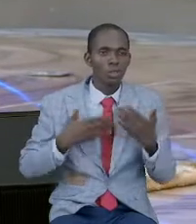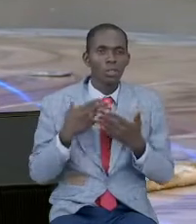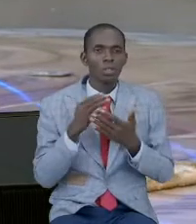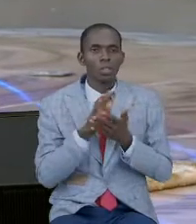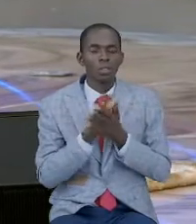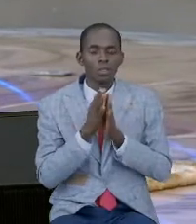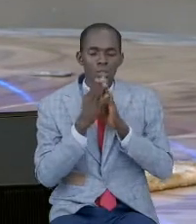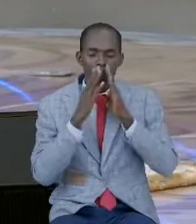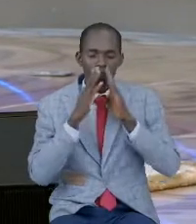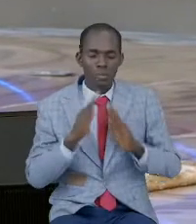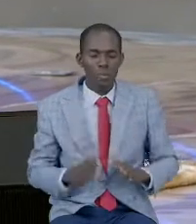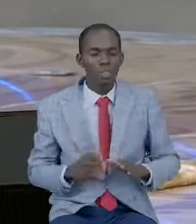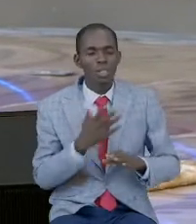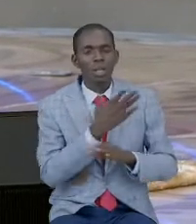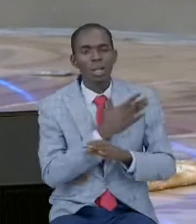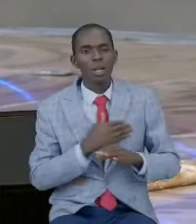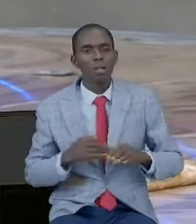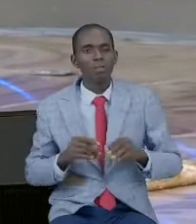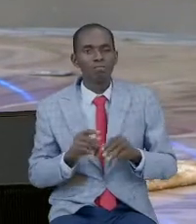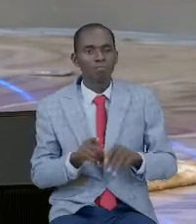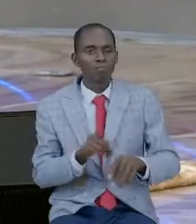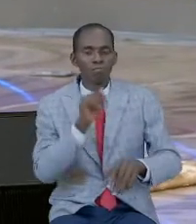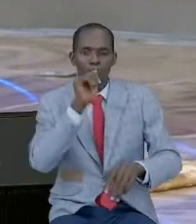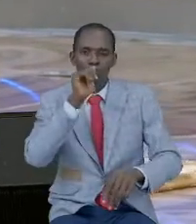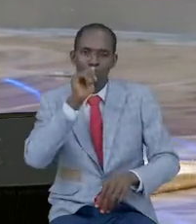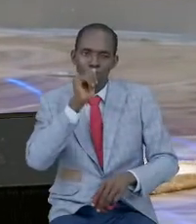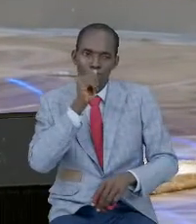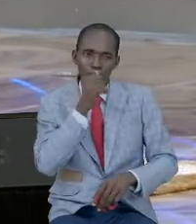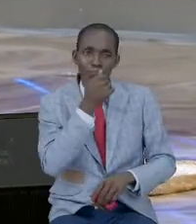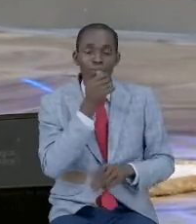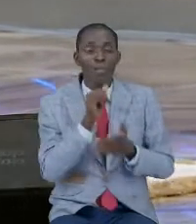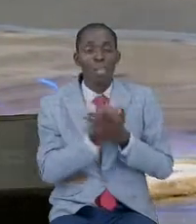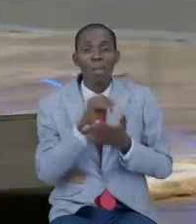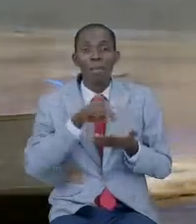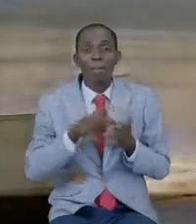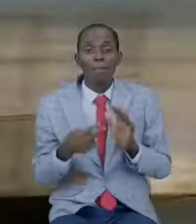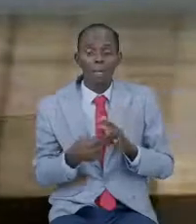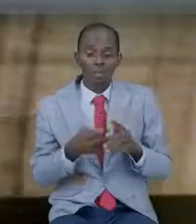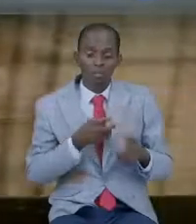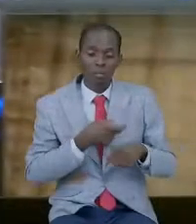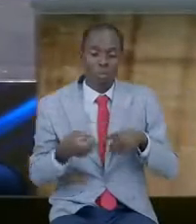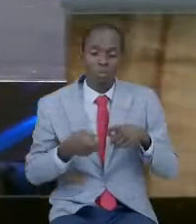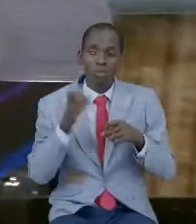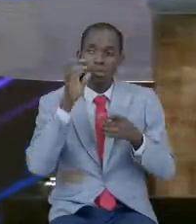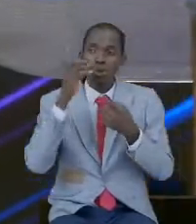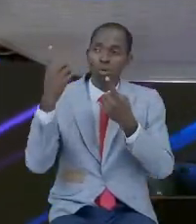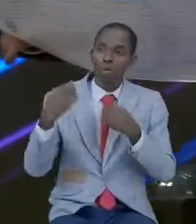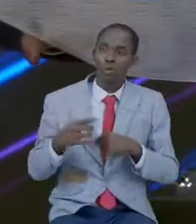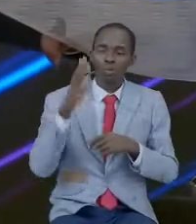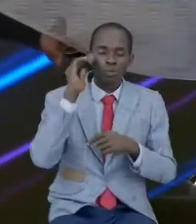long suffering. That means persecution will come. You'll not abandon the